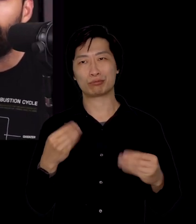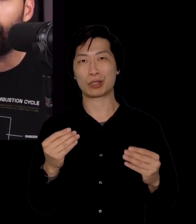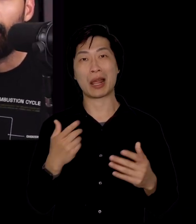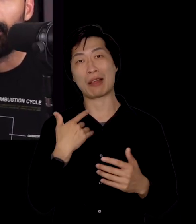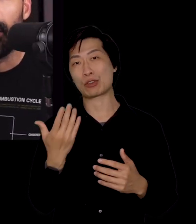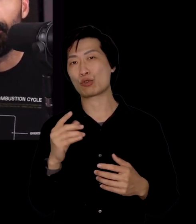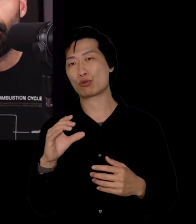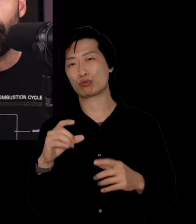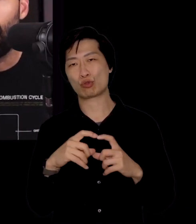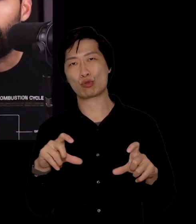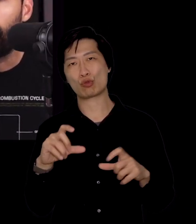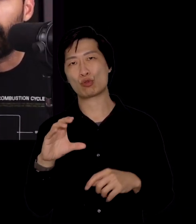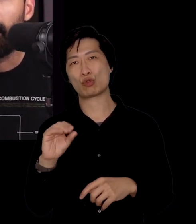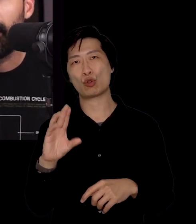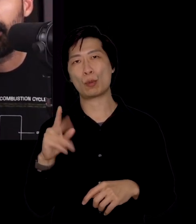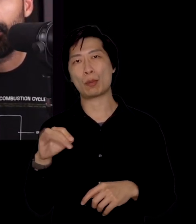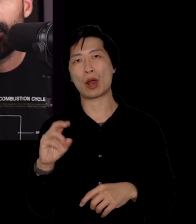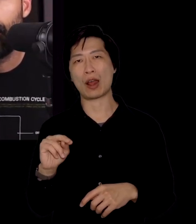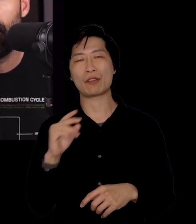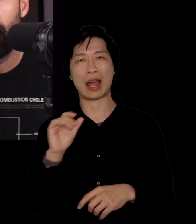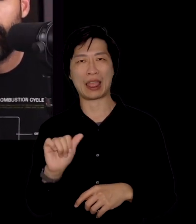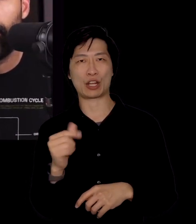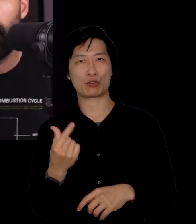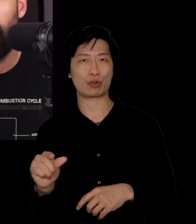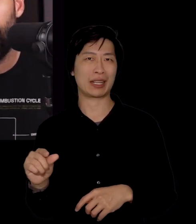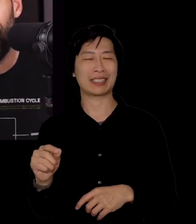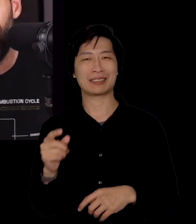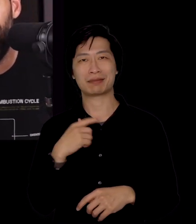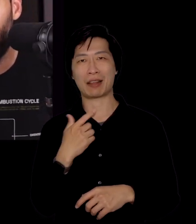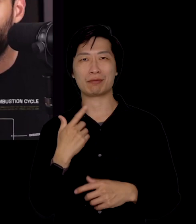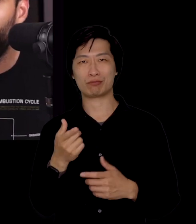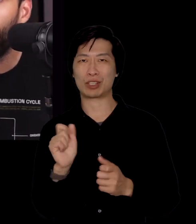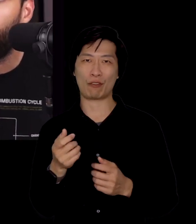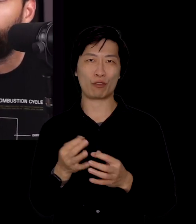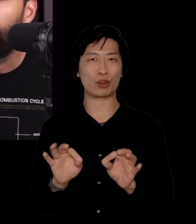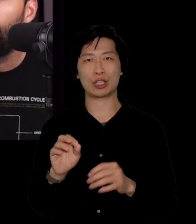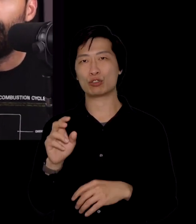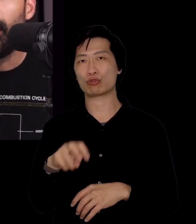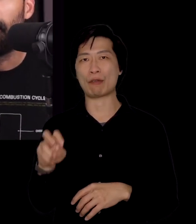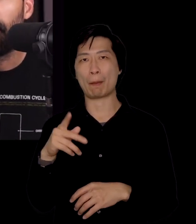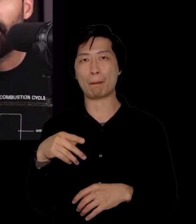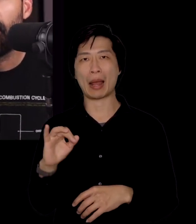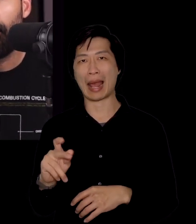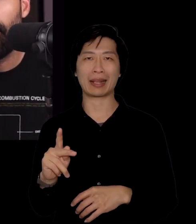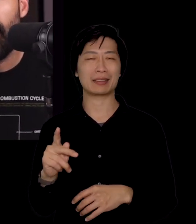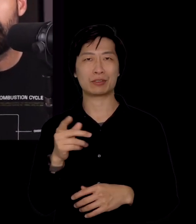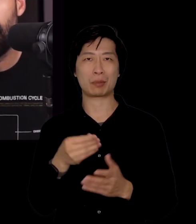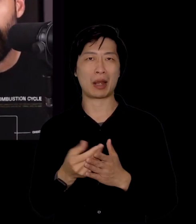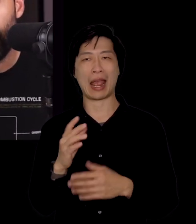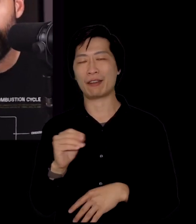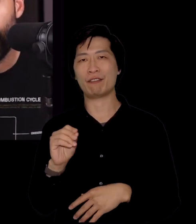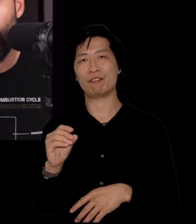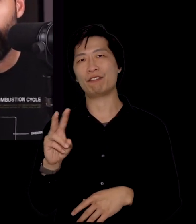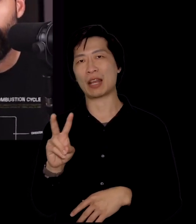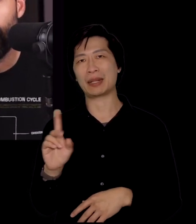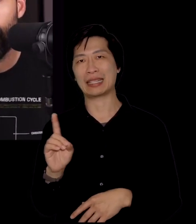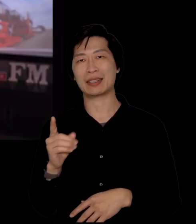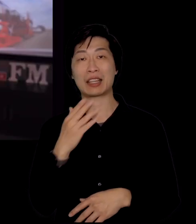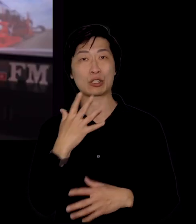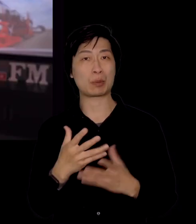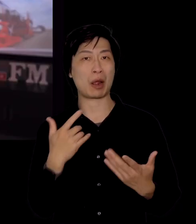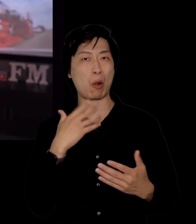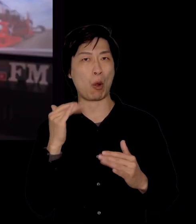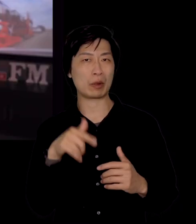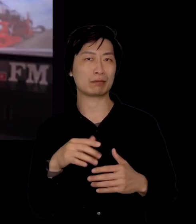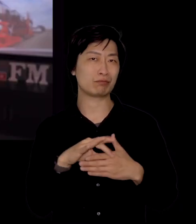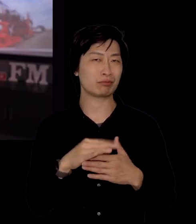And I also have a link for a coupon for Athletic Greens, which is a supplement that I take every single day. You'll get free travel packs and vitamin D with your purchase. Thank you